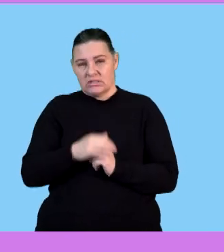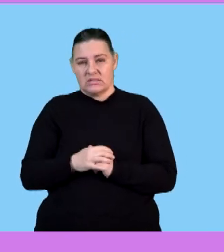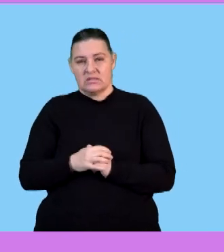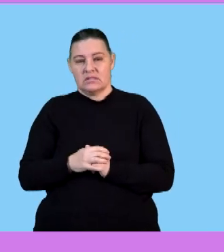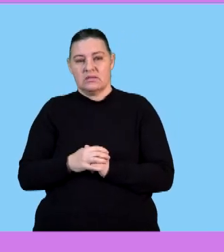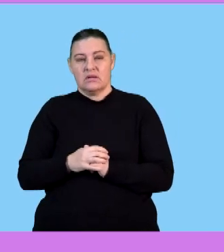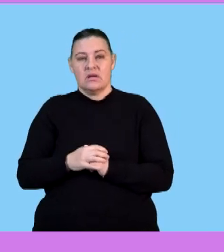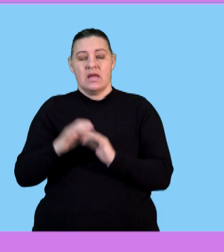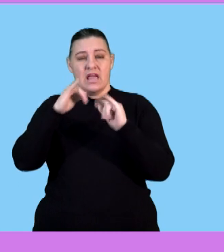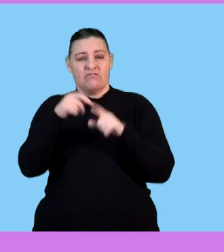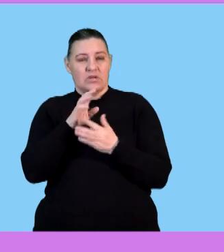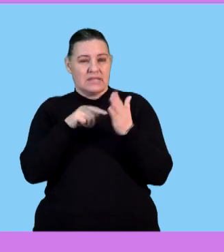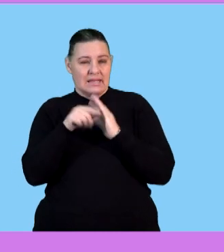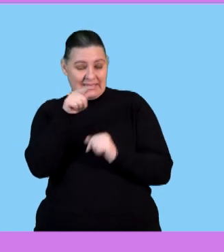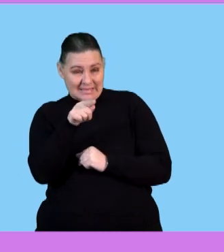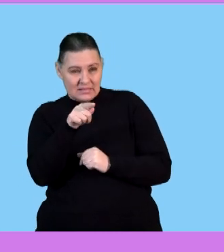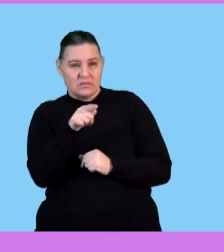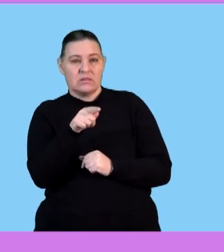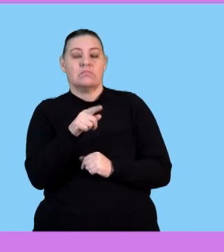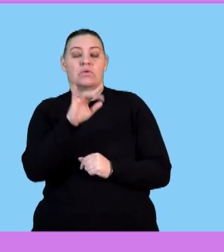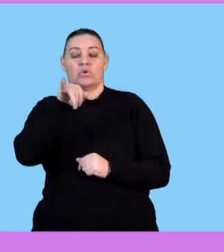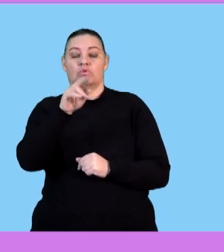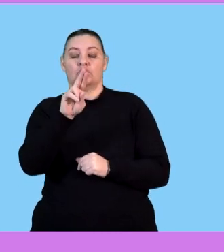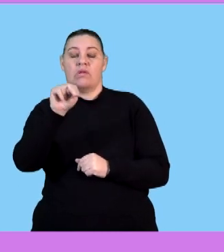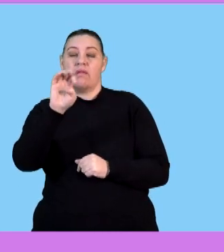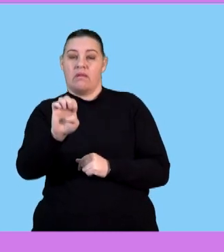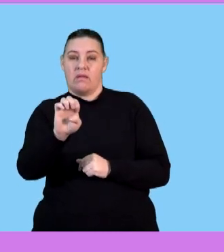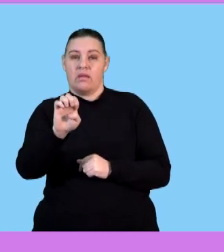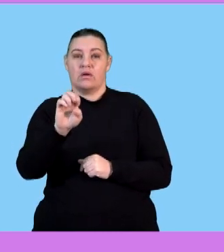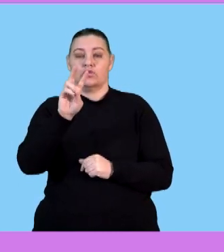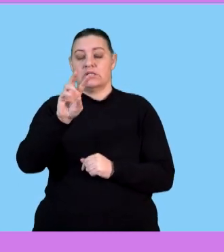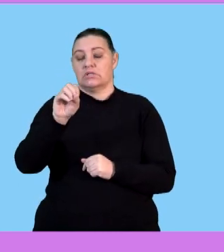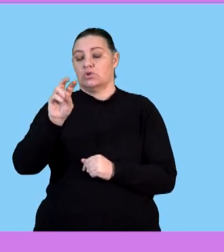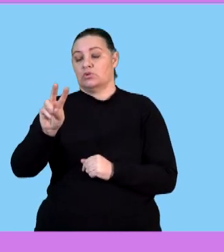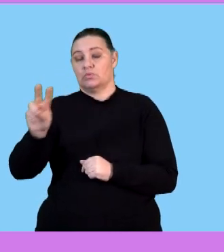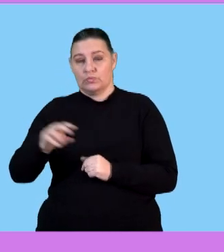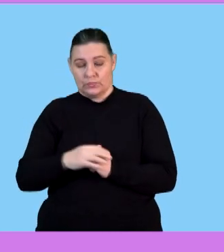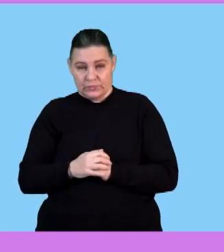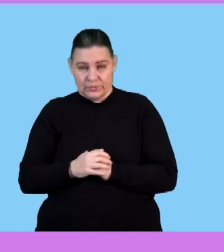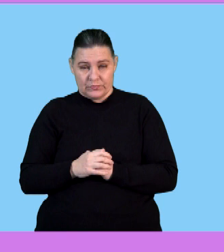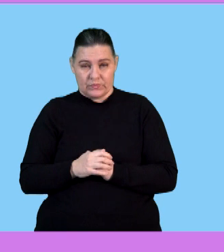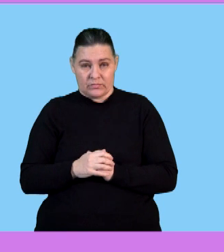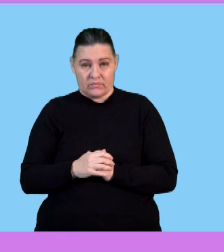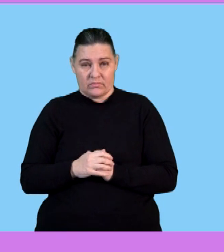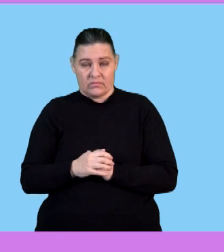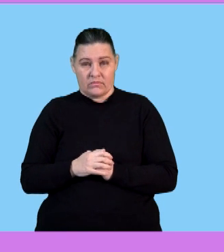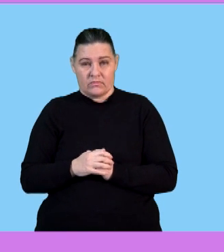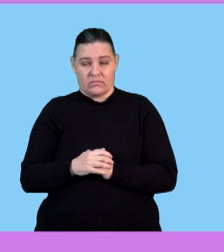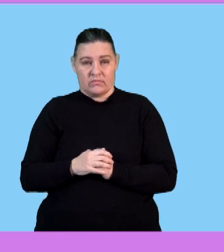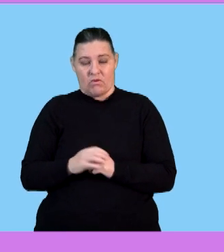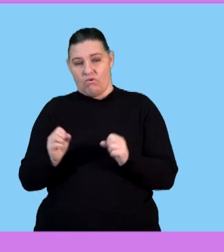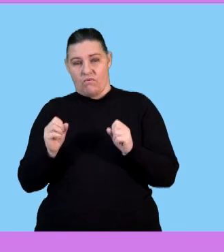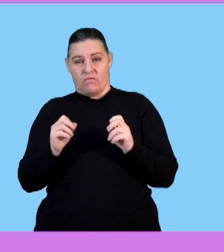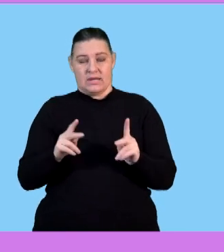invoice date, there it is. It's for June 2022. Nice work. All right,